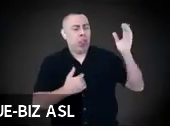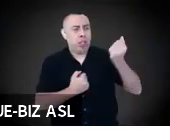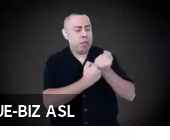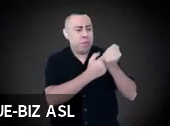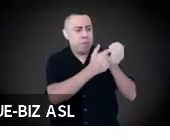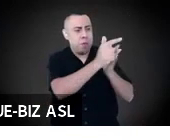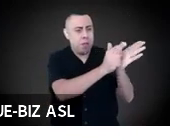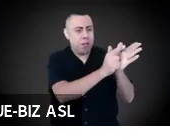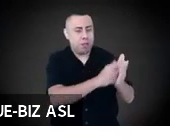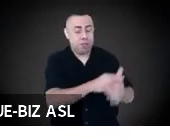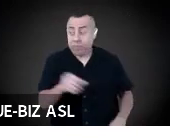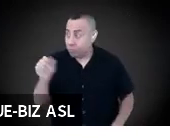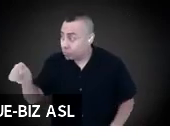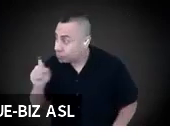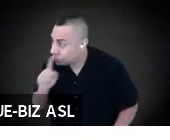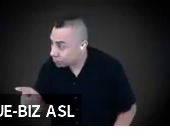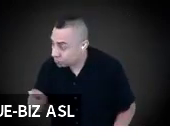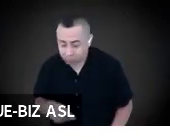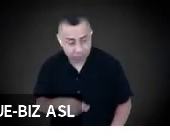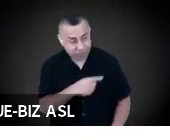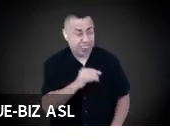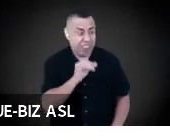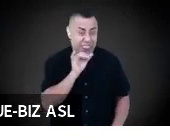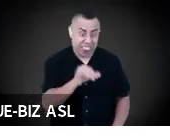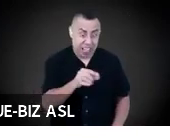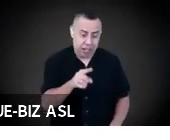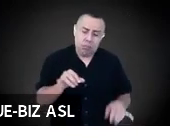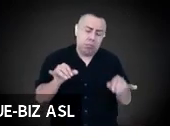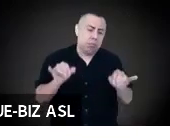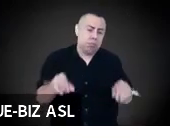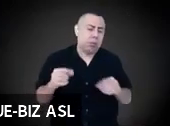this has always been the case. And it's a big, big problem.